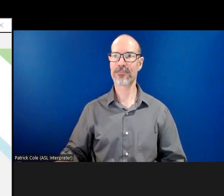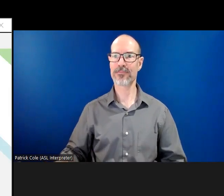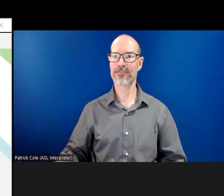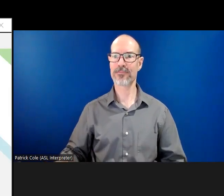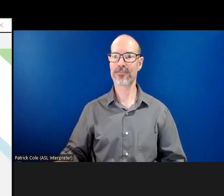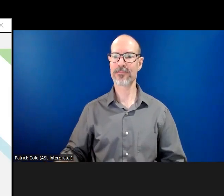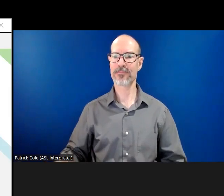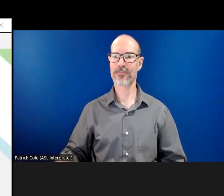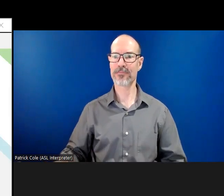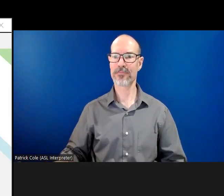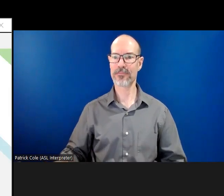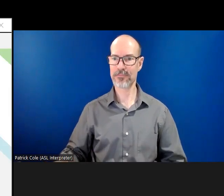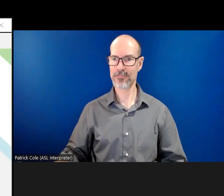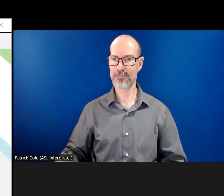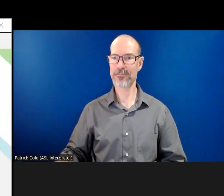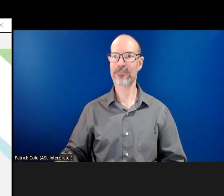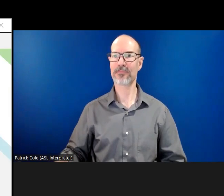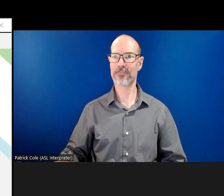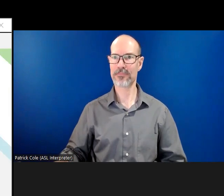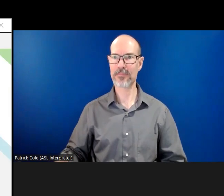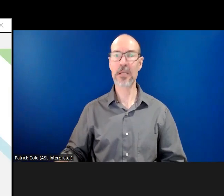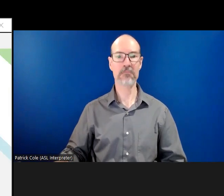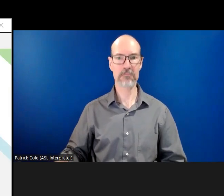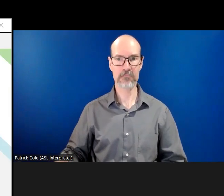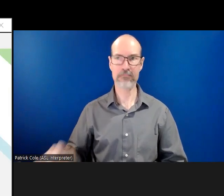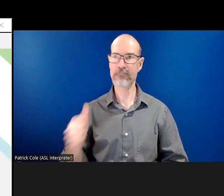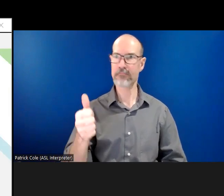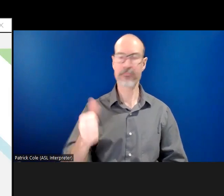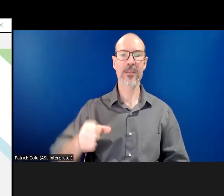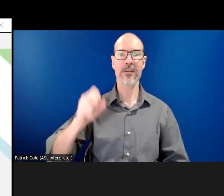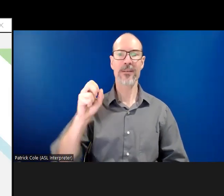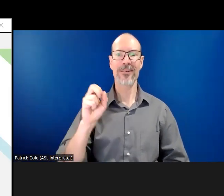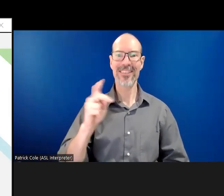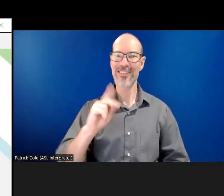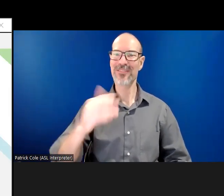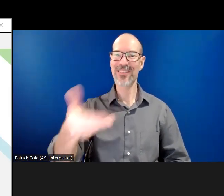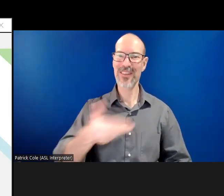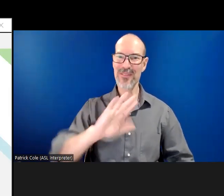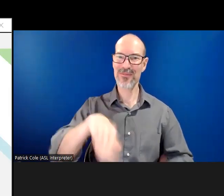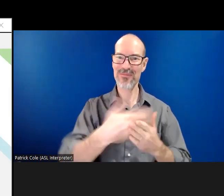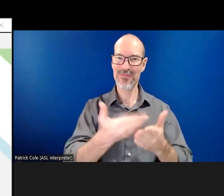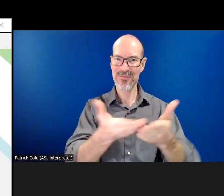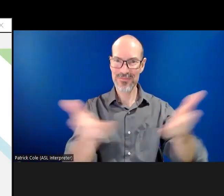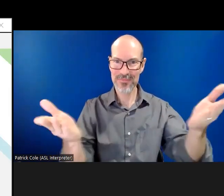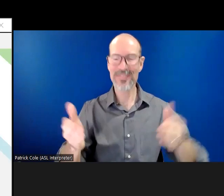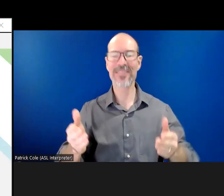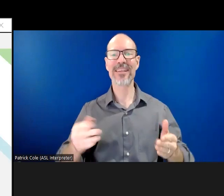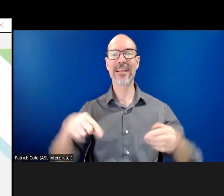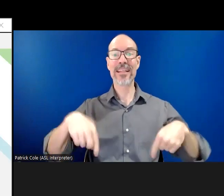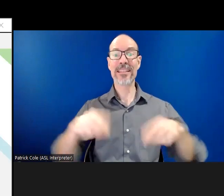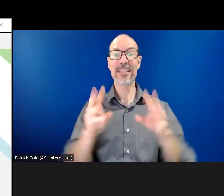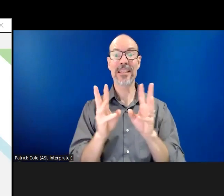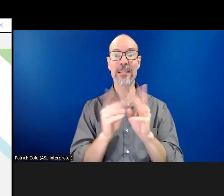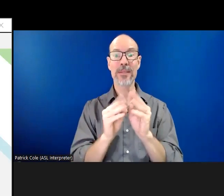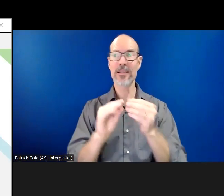Okay, I think this is good. So welcome, everyone. Welcome to meeting number 13 of